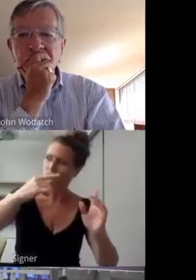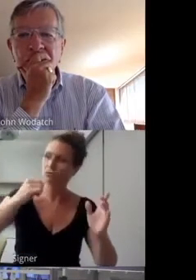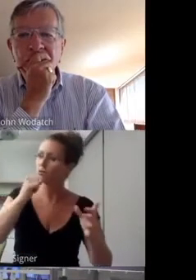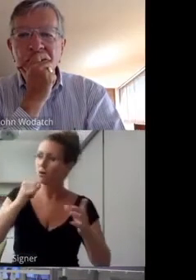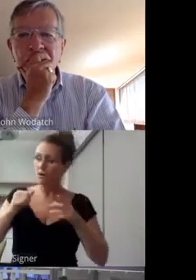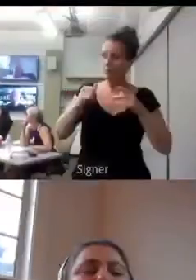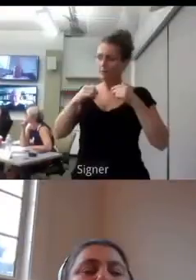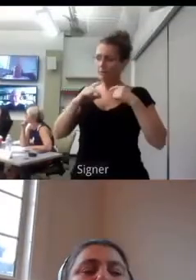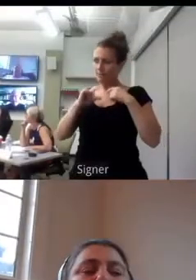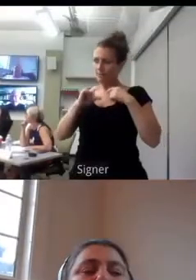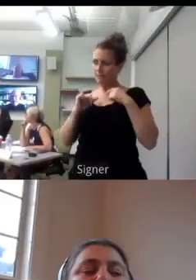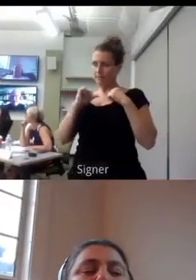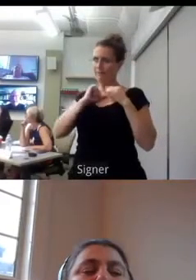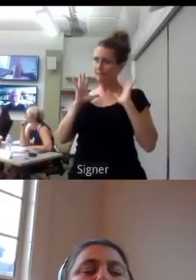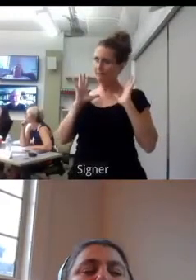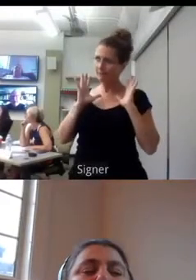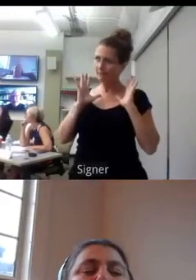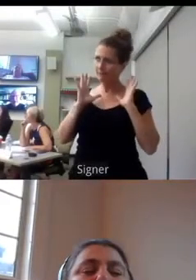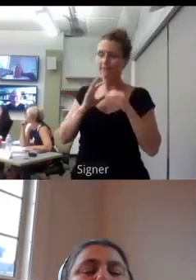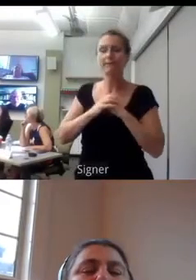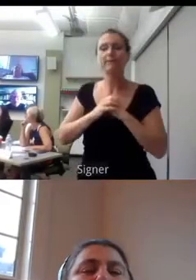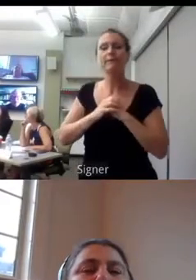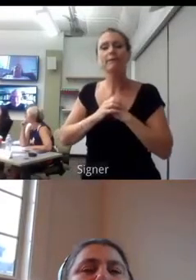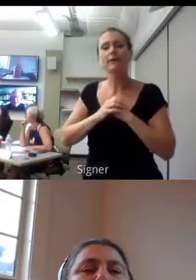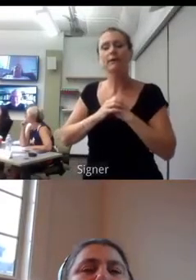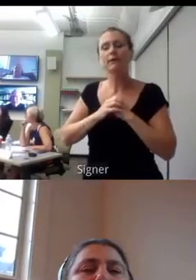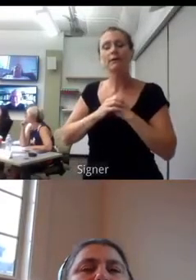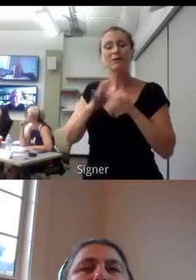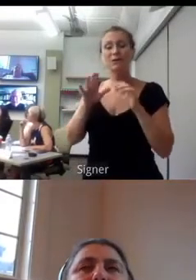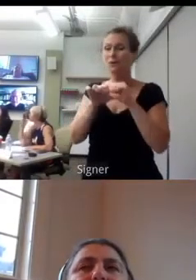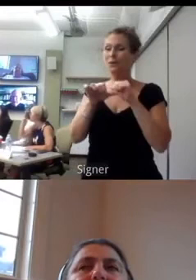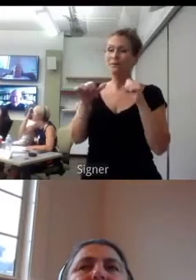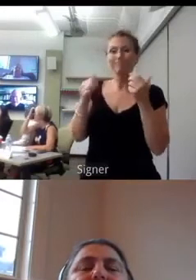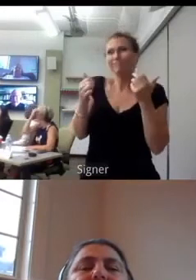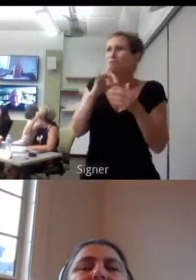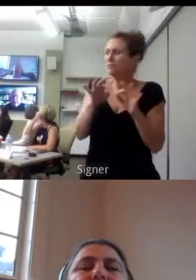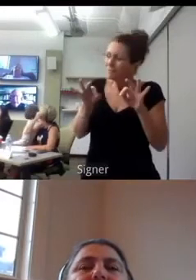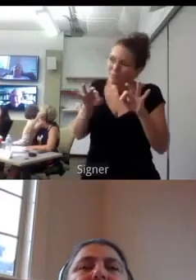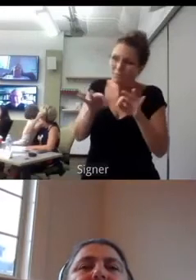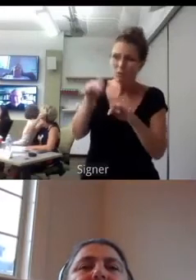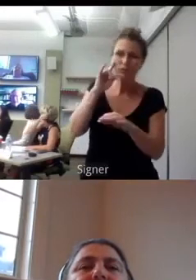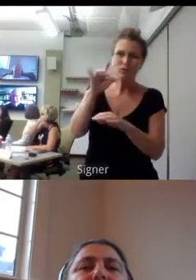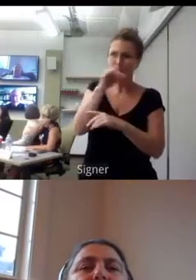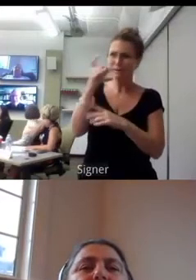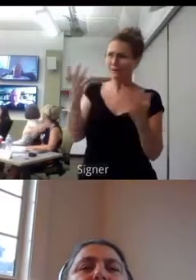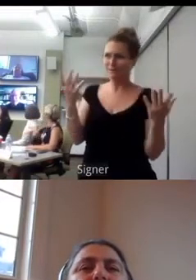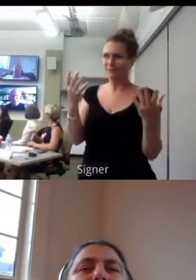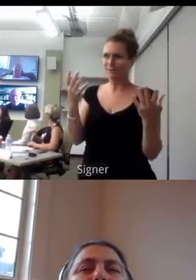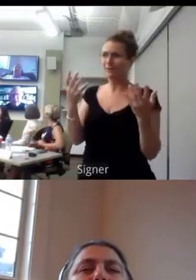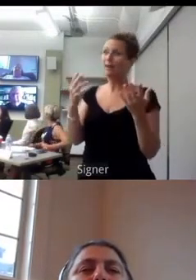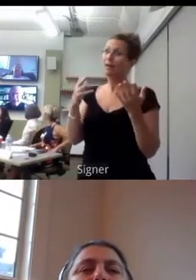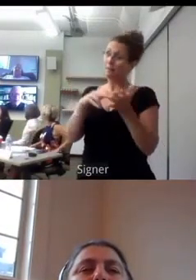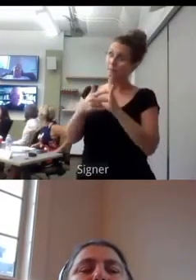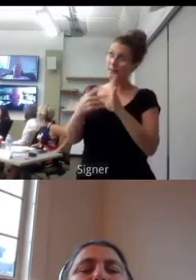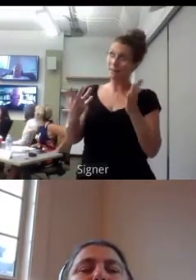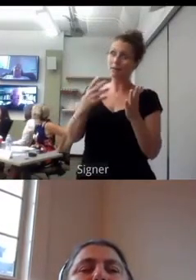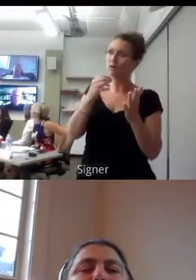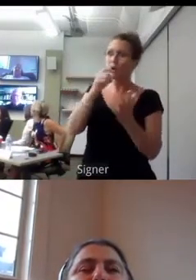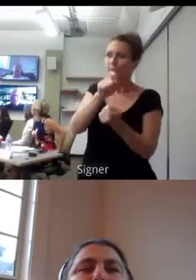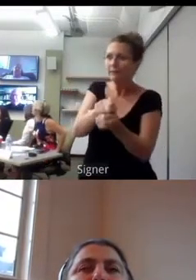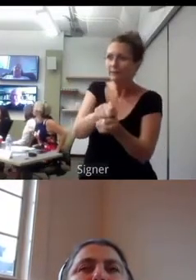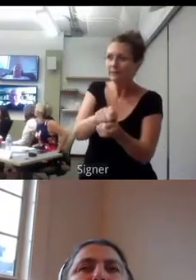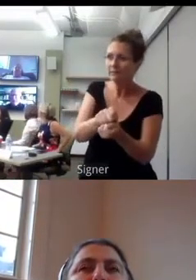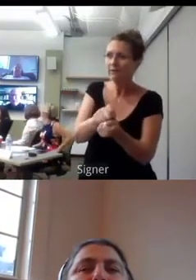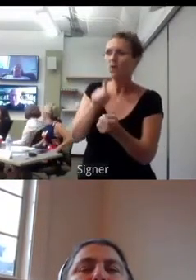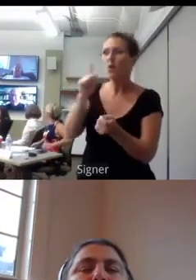imagine in any formulation, because it is completely non-specific with respect to specific forms of